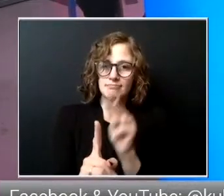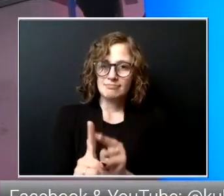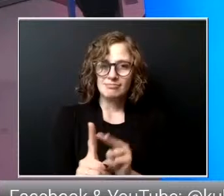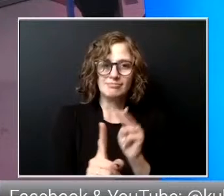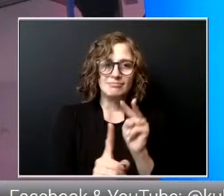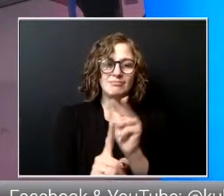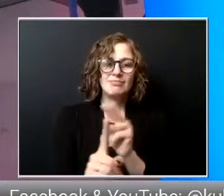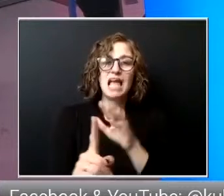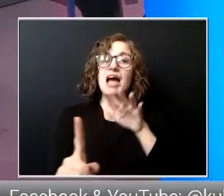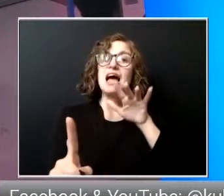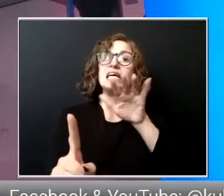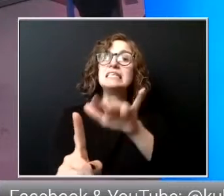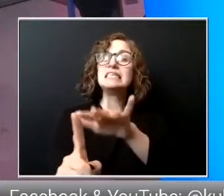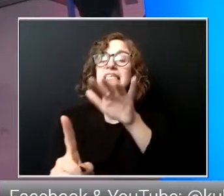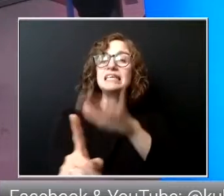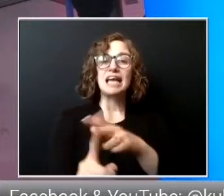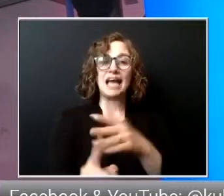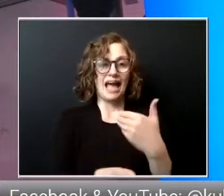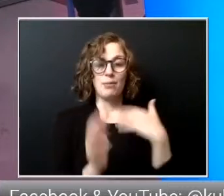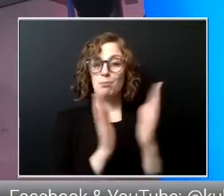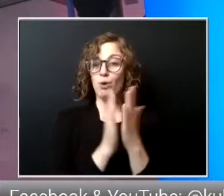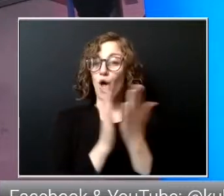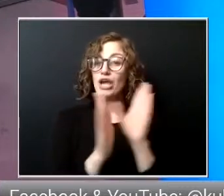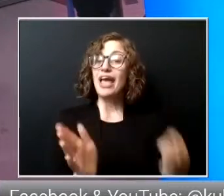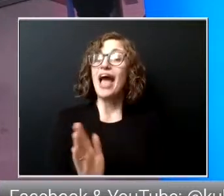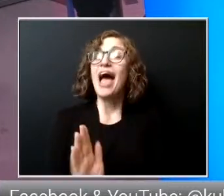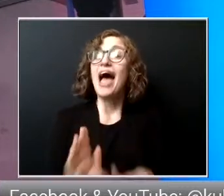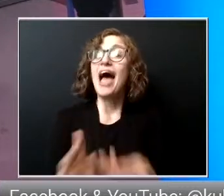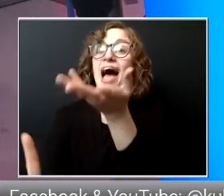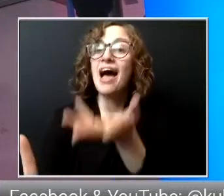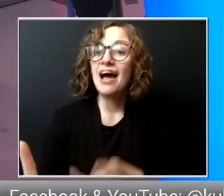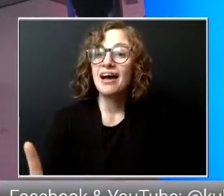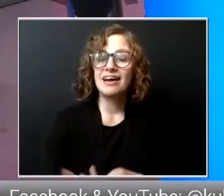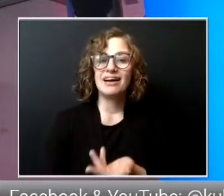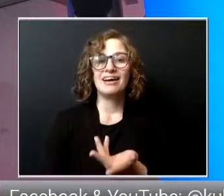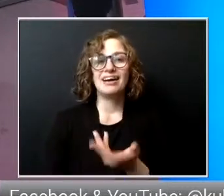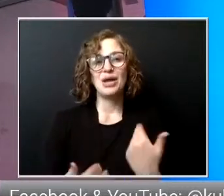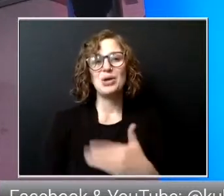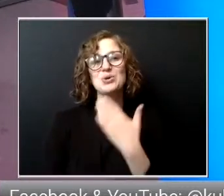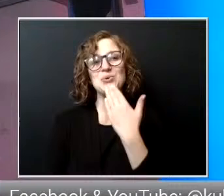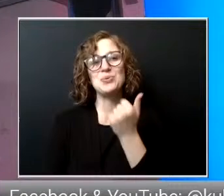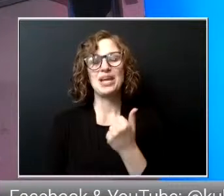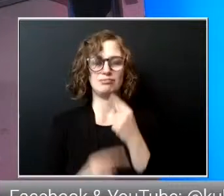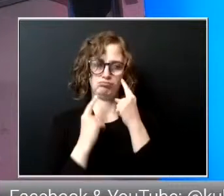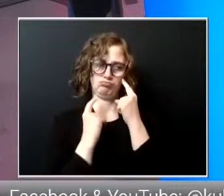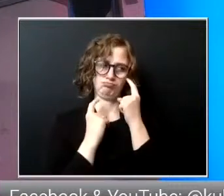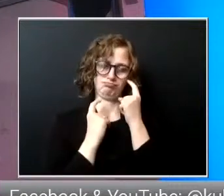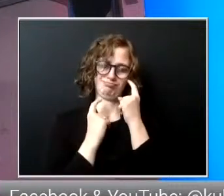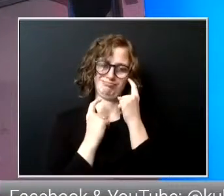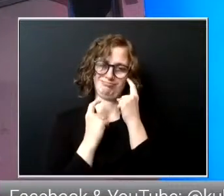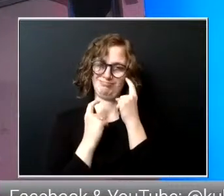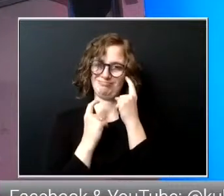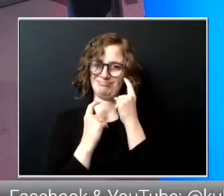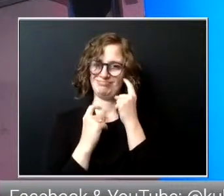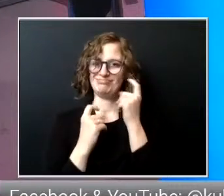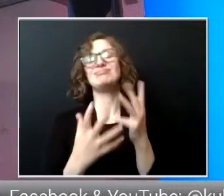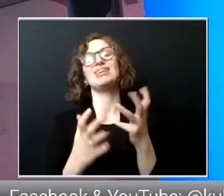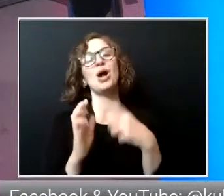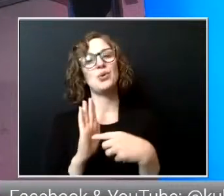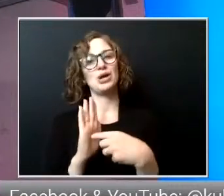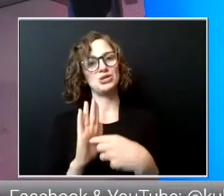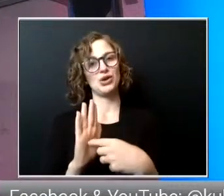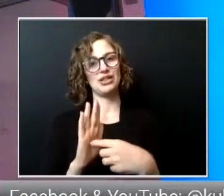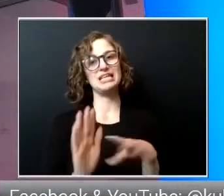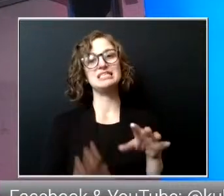kept tossing it towards you. It was so sweet. I want to show you this. So it